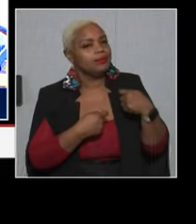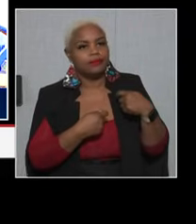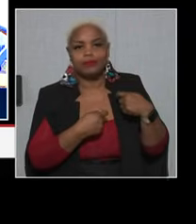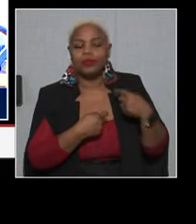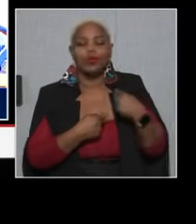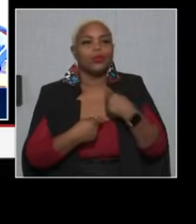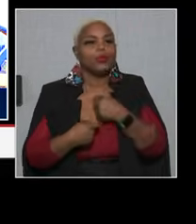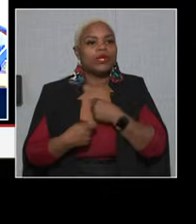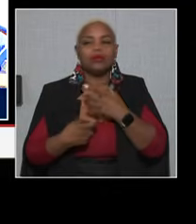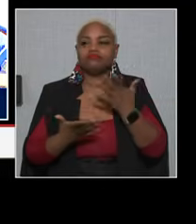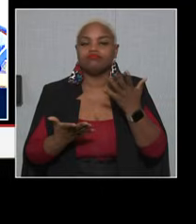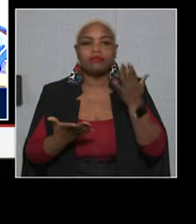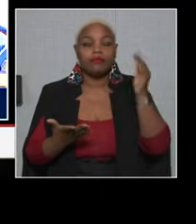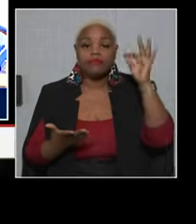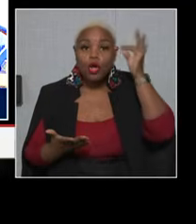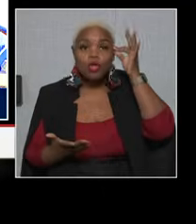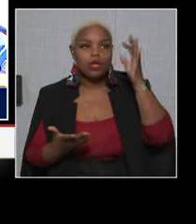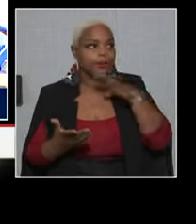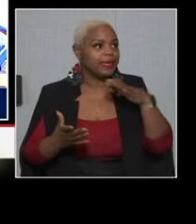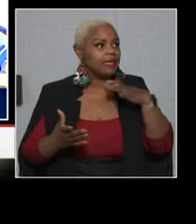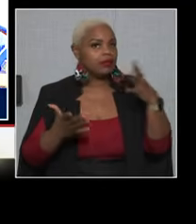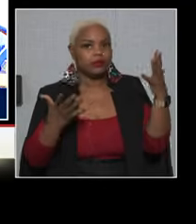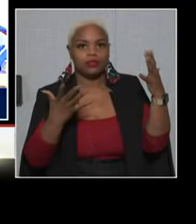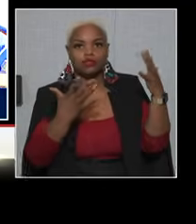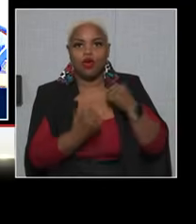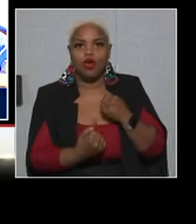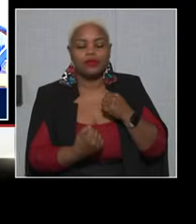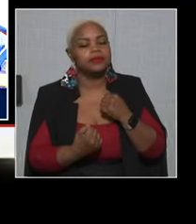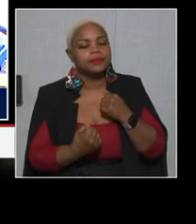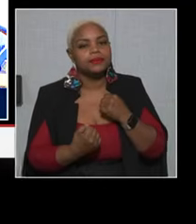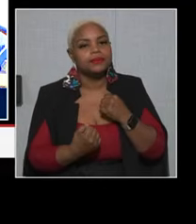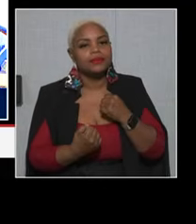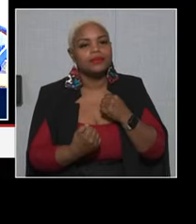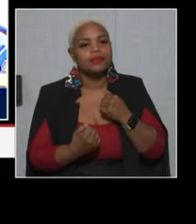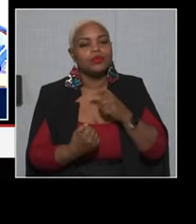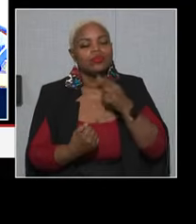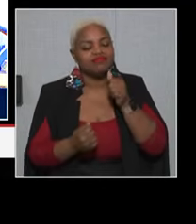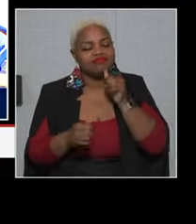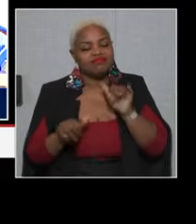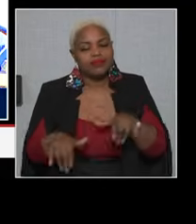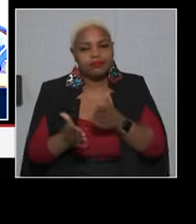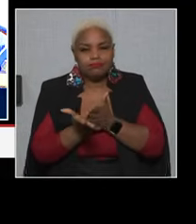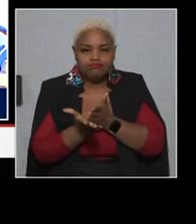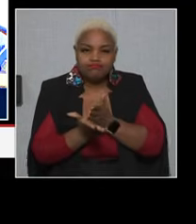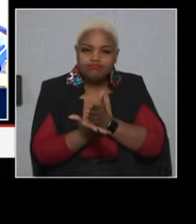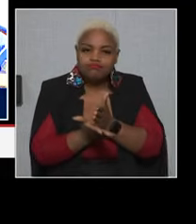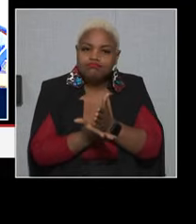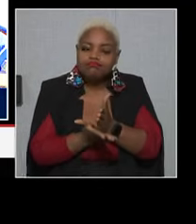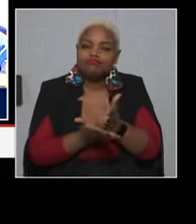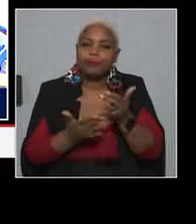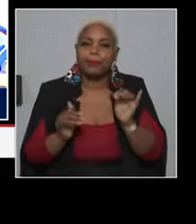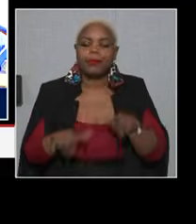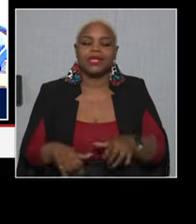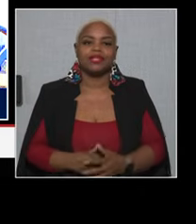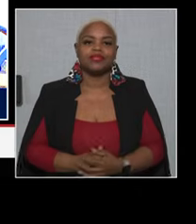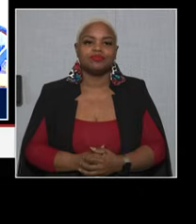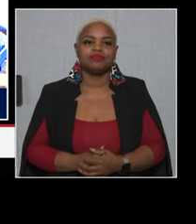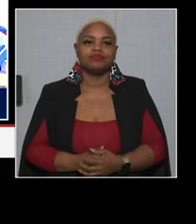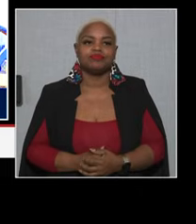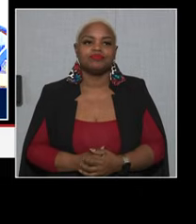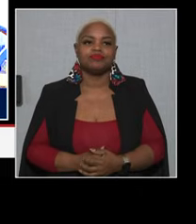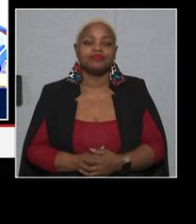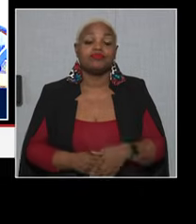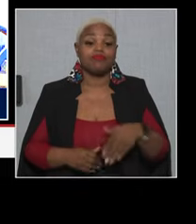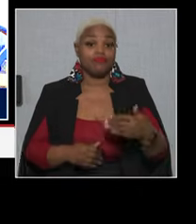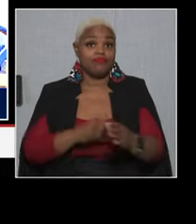And we finished the year with the longest shutdown in D.C. history, in